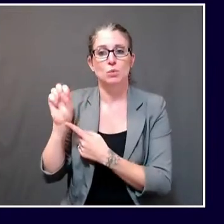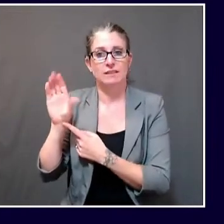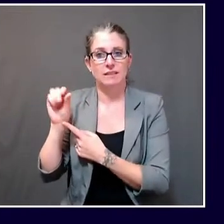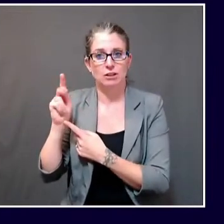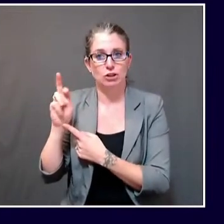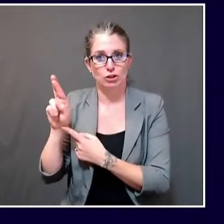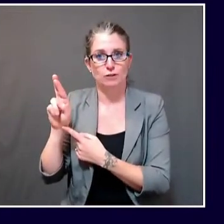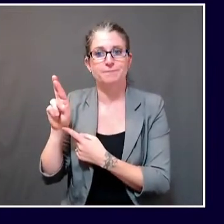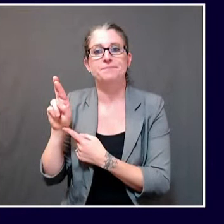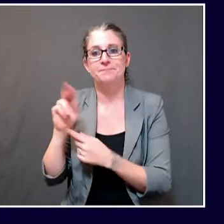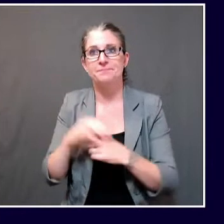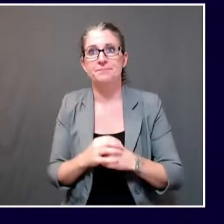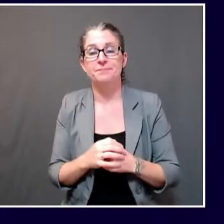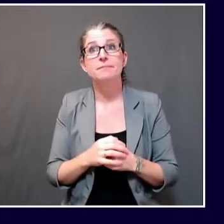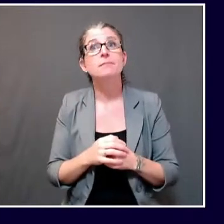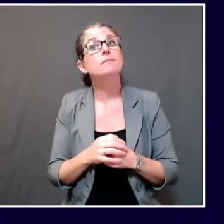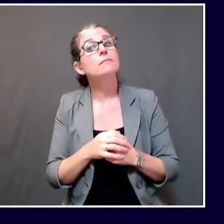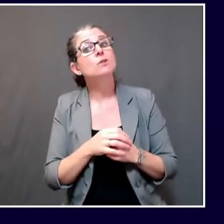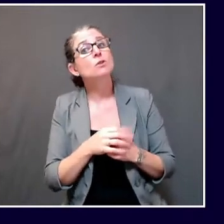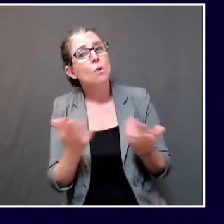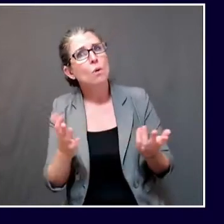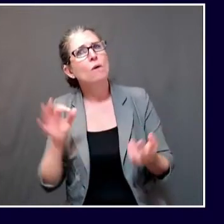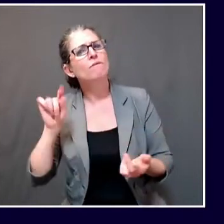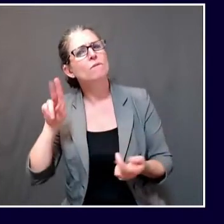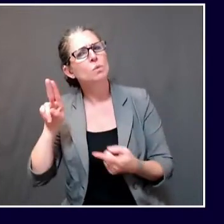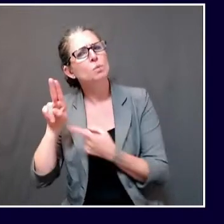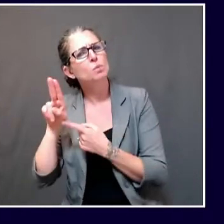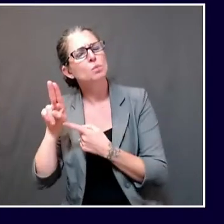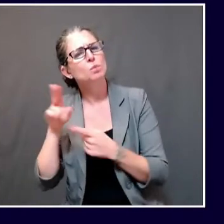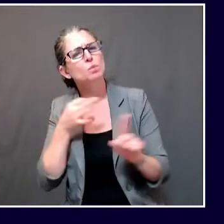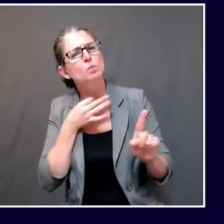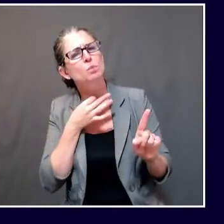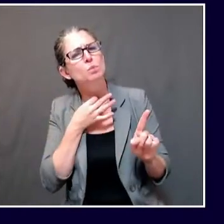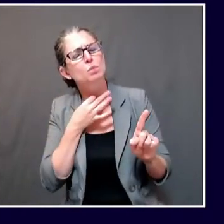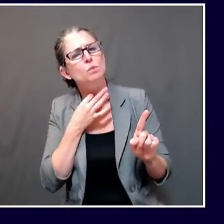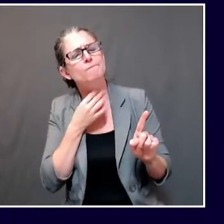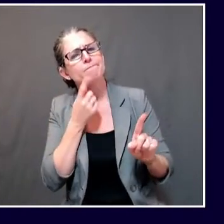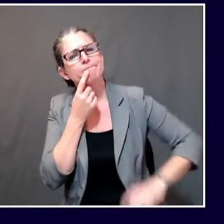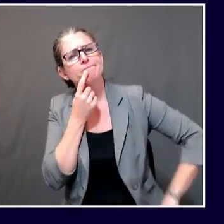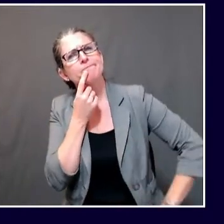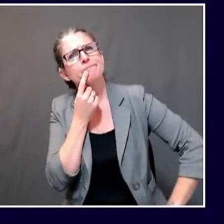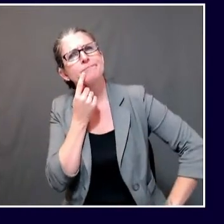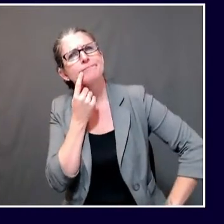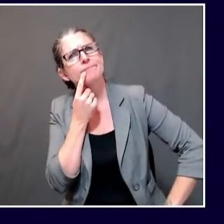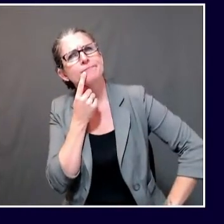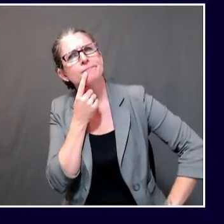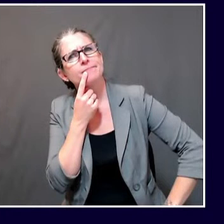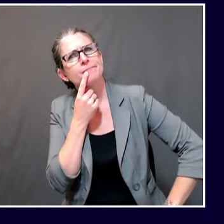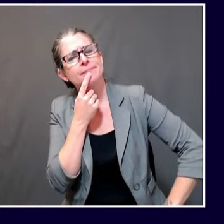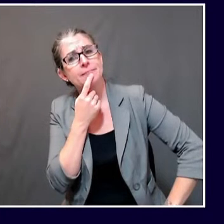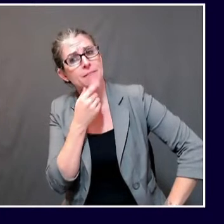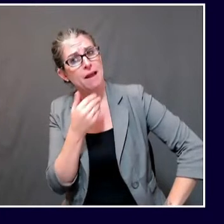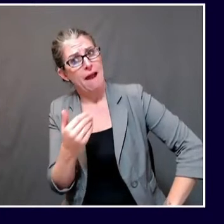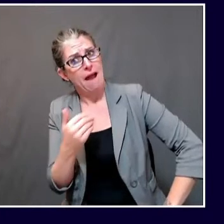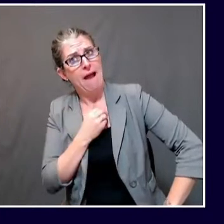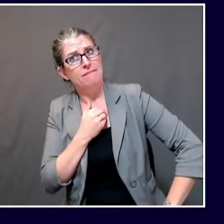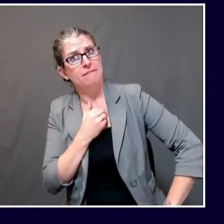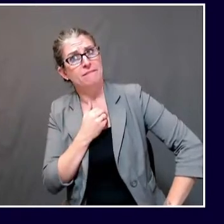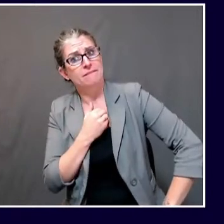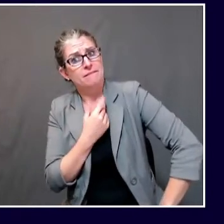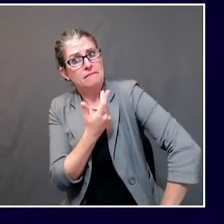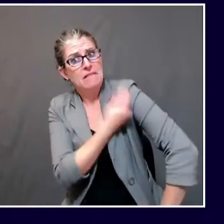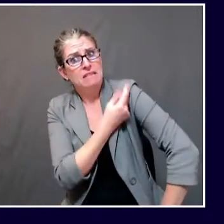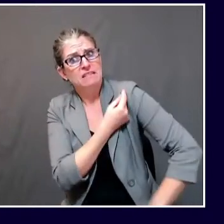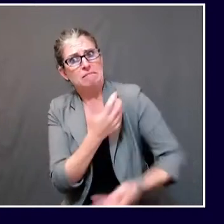you hearing any reports about a lack of availability of vaccines, that people are listening to your advice to go get it and